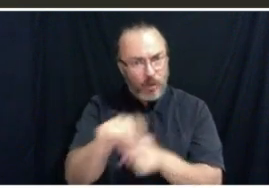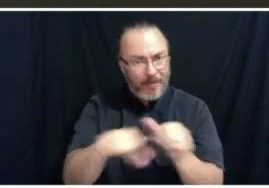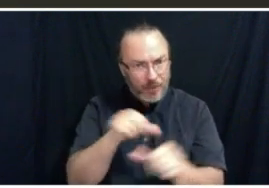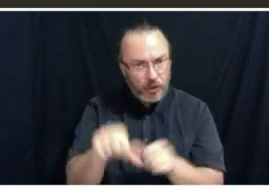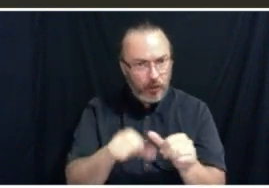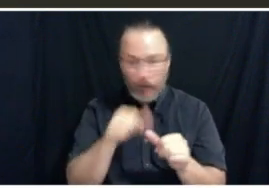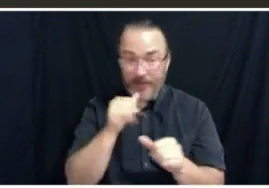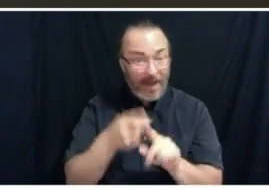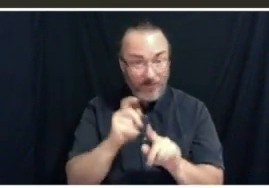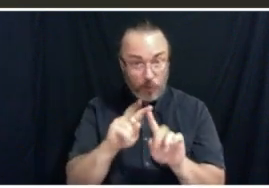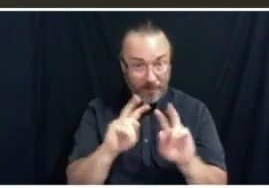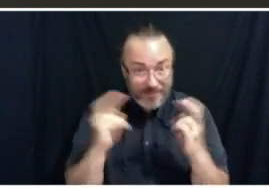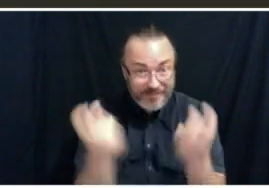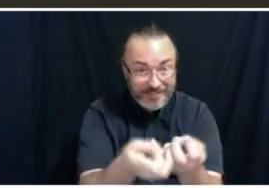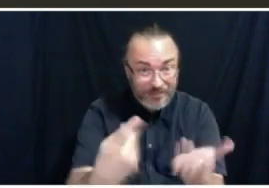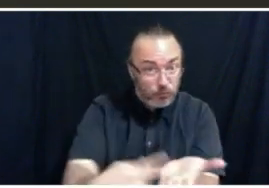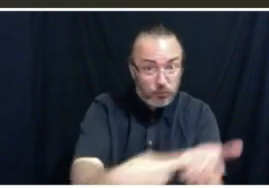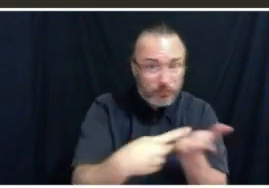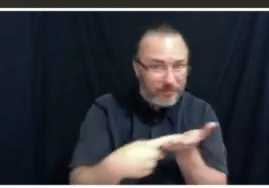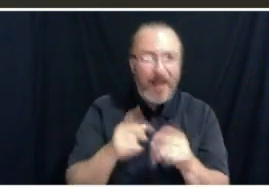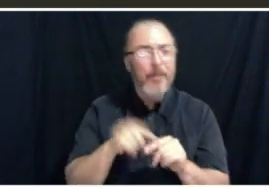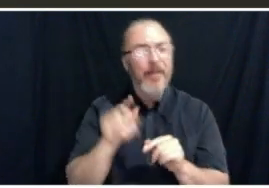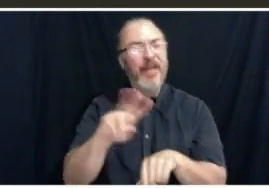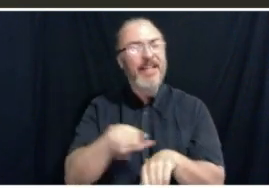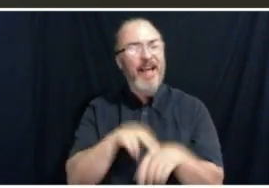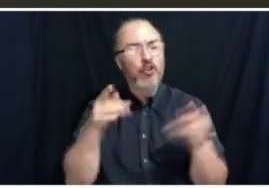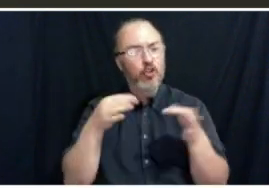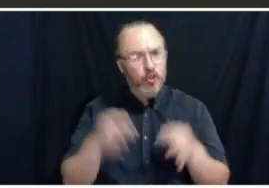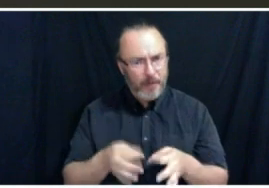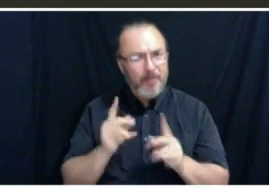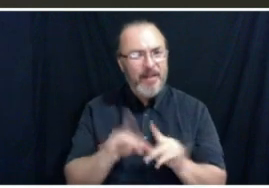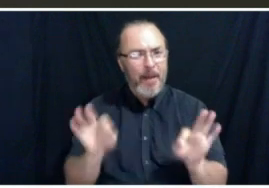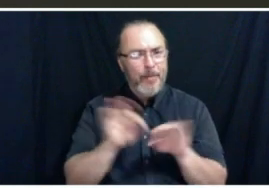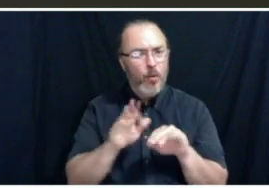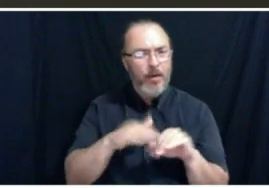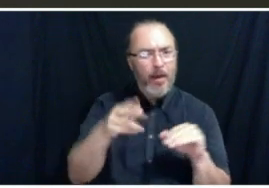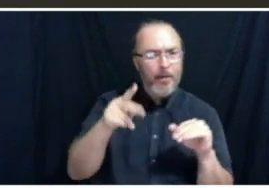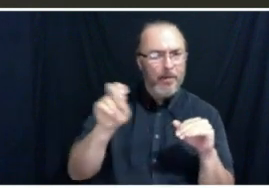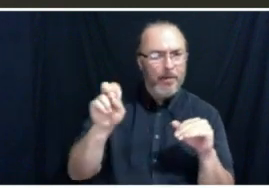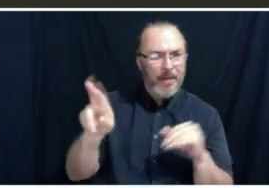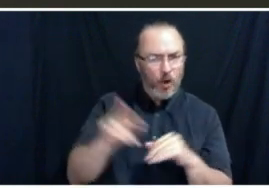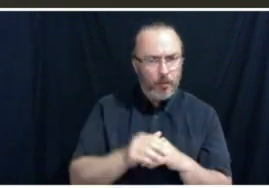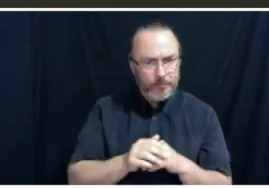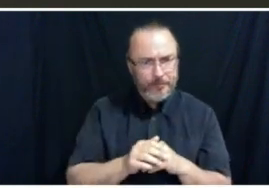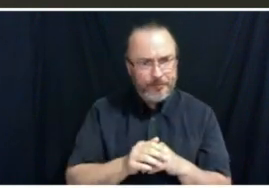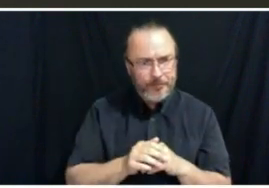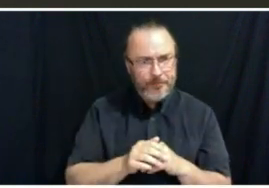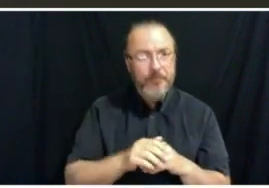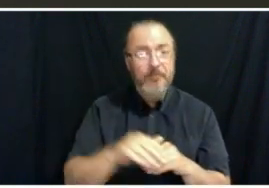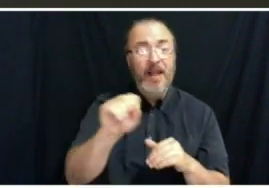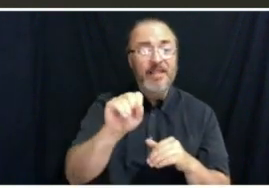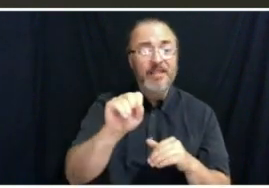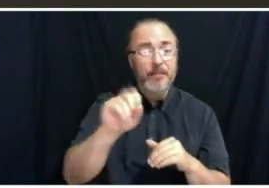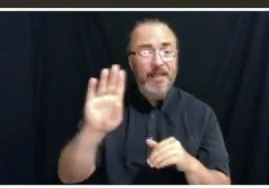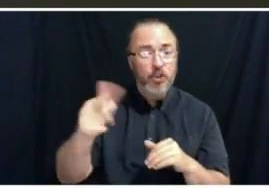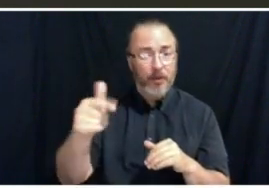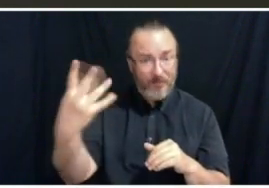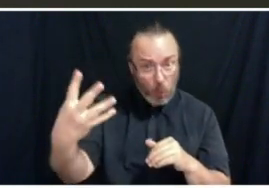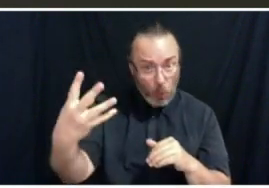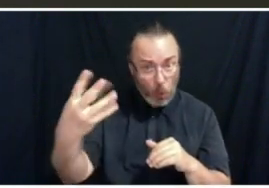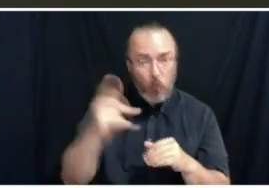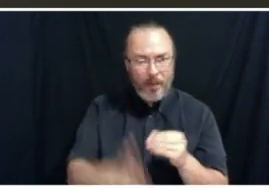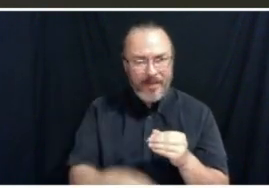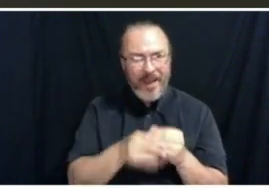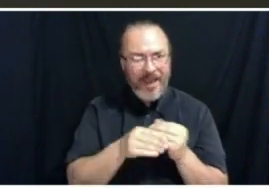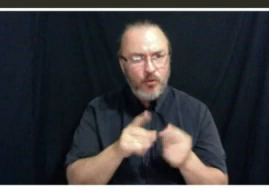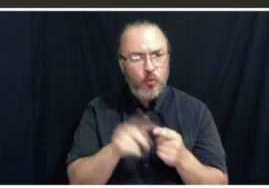the national descriptions have been the key tool. Profiles on different key issues to SDG 4 will be added to those now on the side.